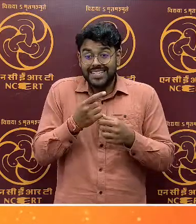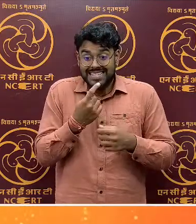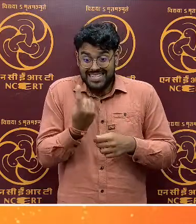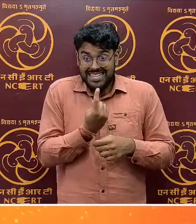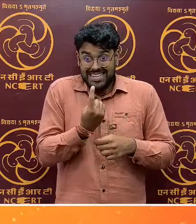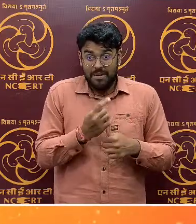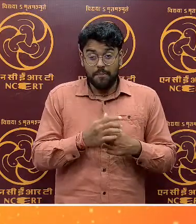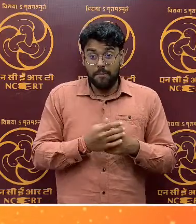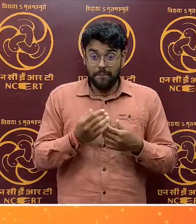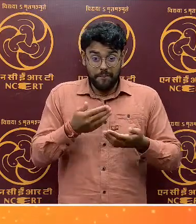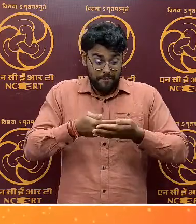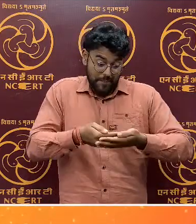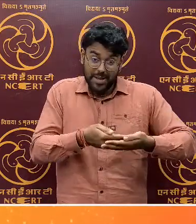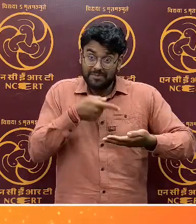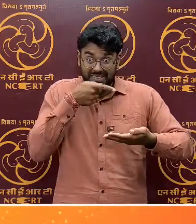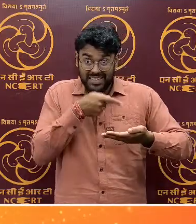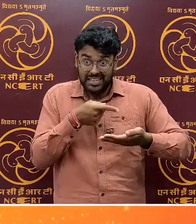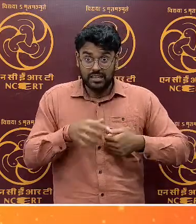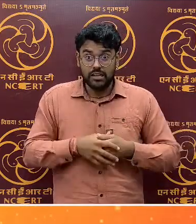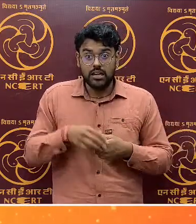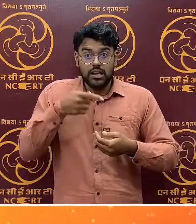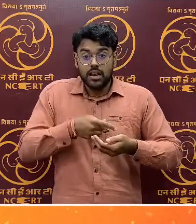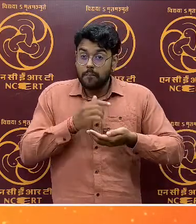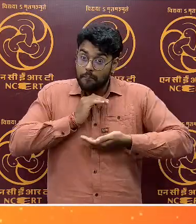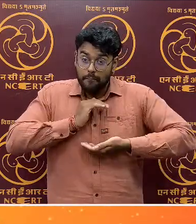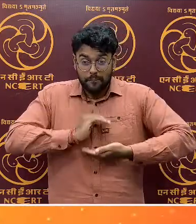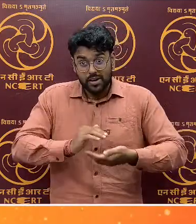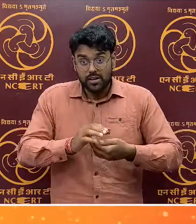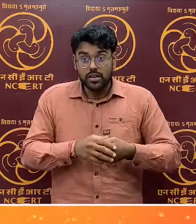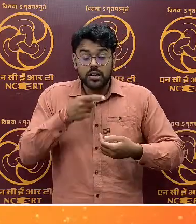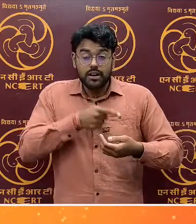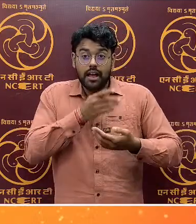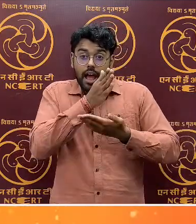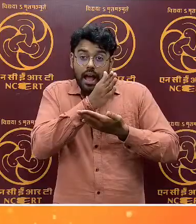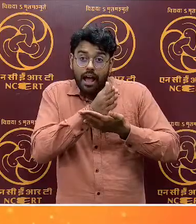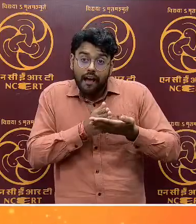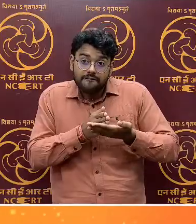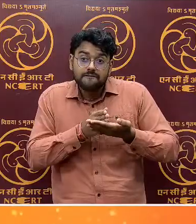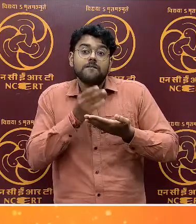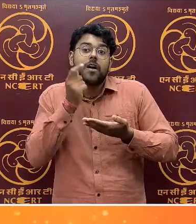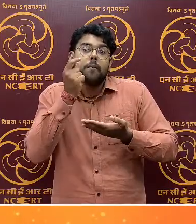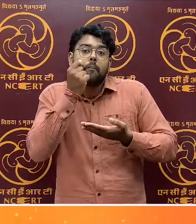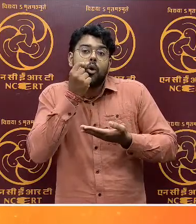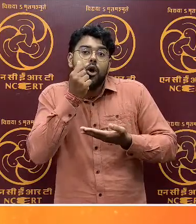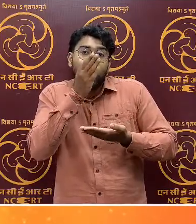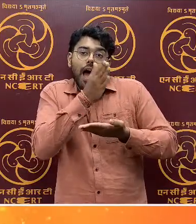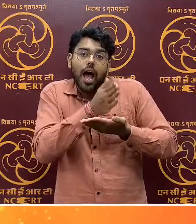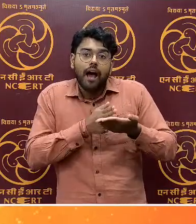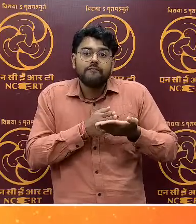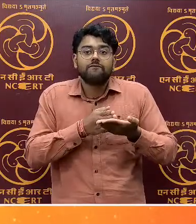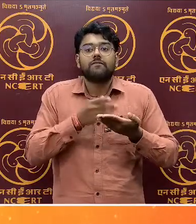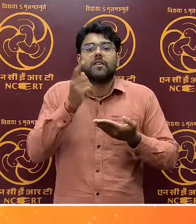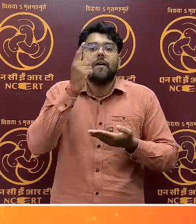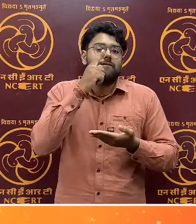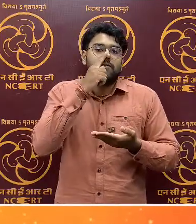individual, the baby who has been born, it has half of the characters or half of the chromosomes from the father, Yes. and half